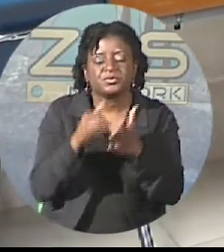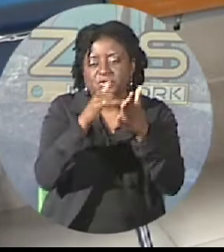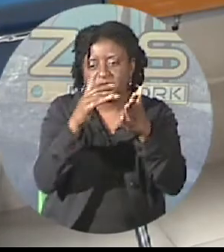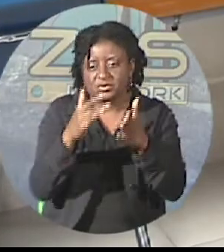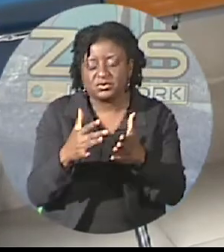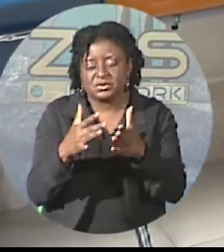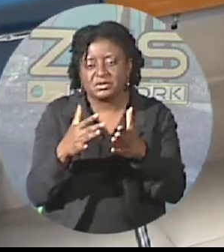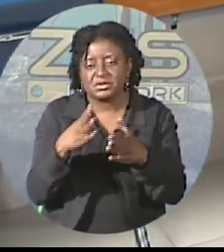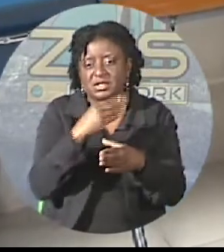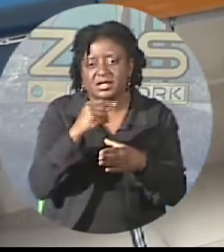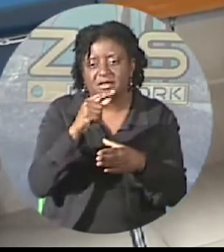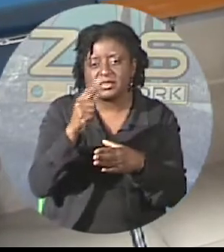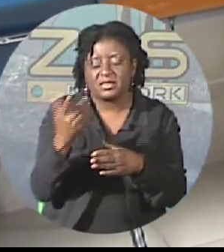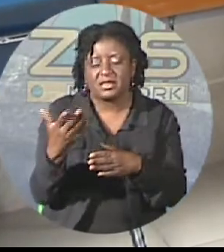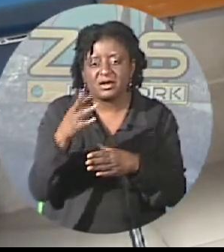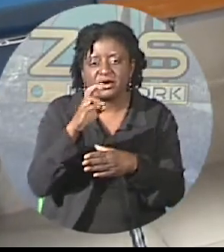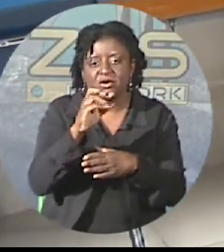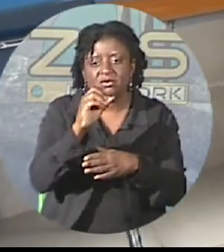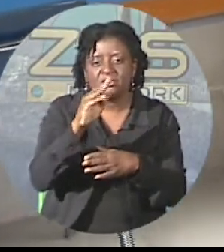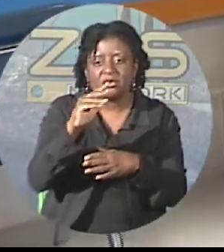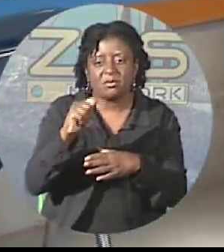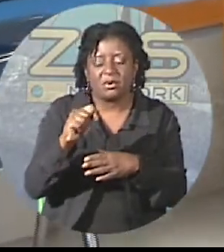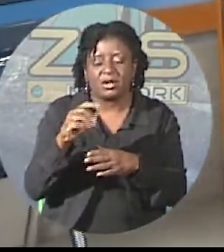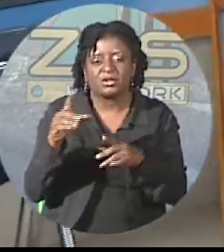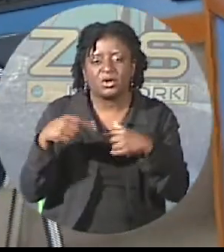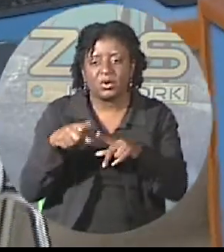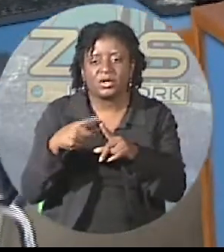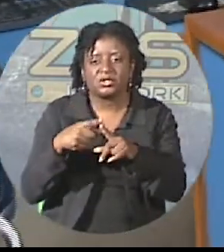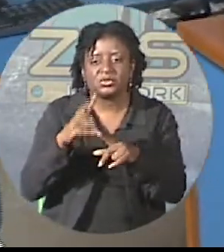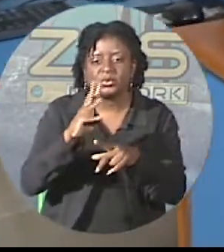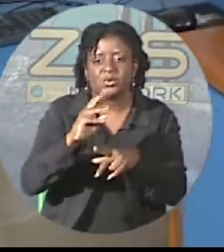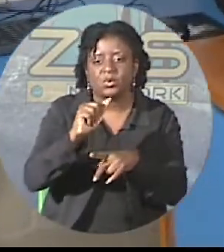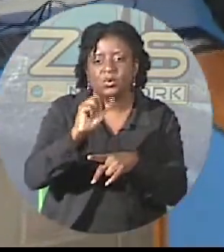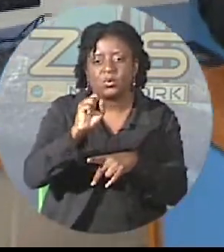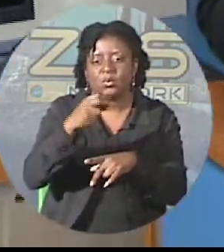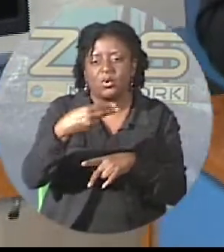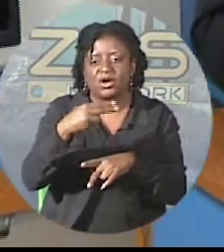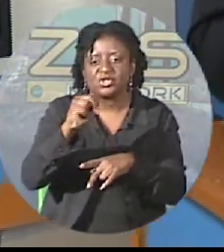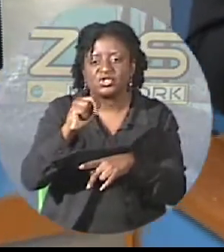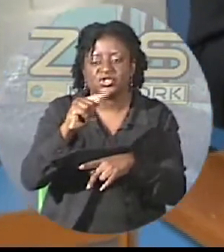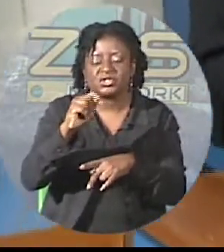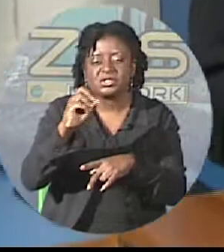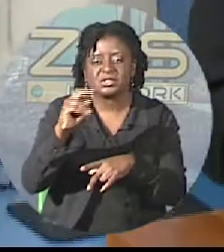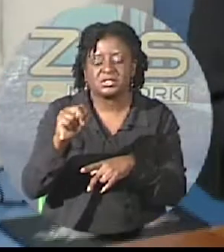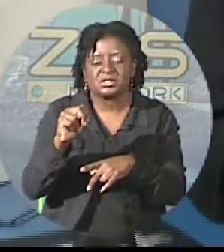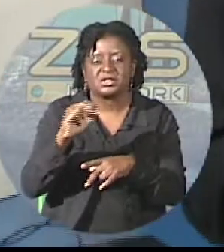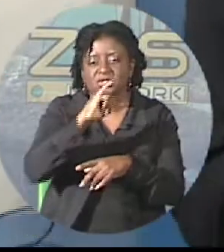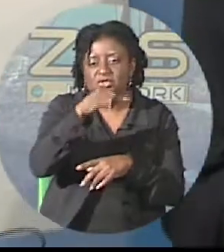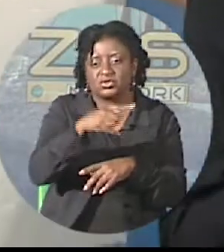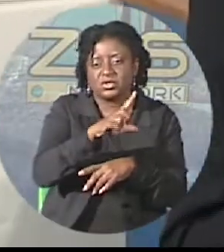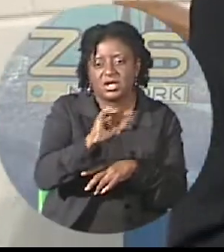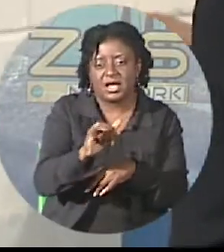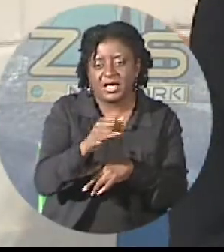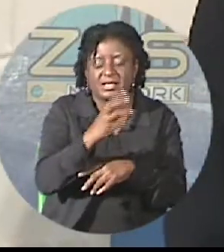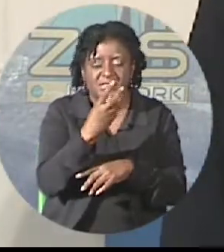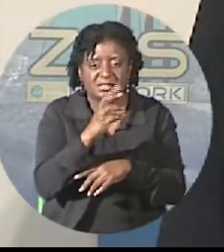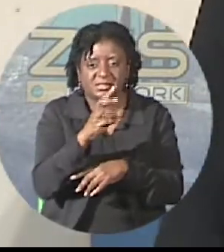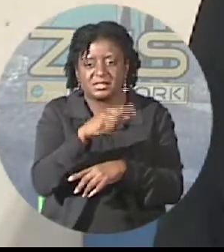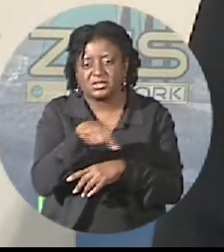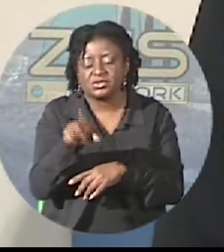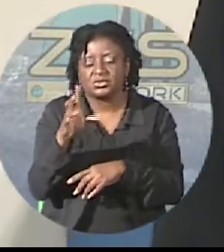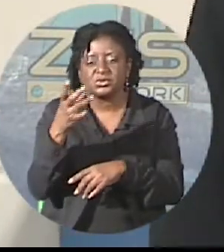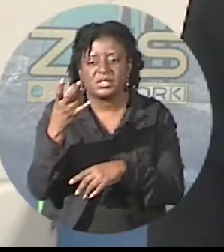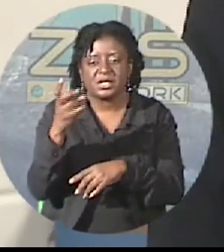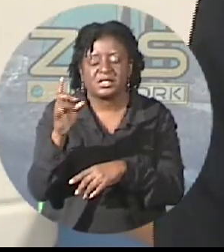and their robot Herb are set to head to Washington, D.C. for competition for July 16th through 18th, where they're hoping to secure at